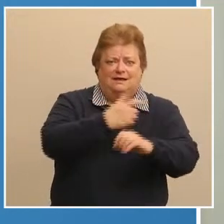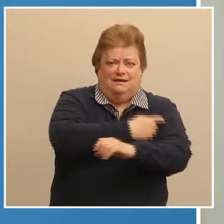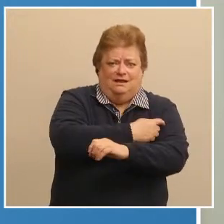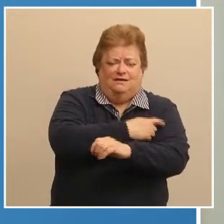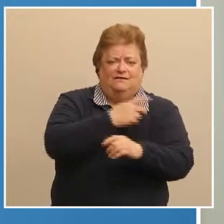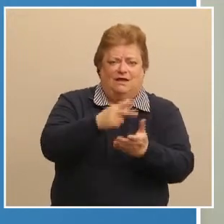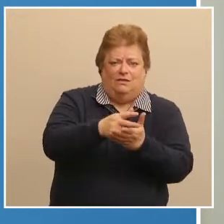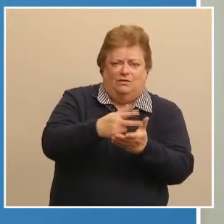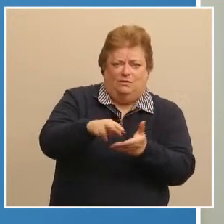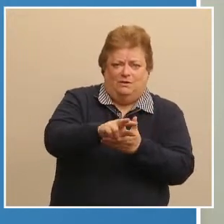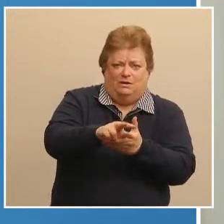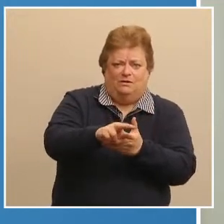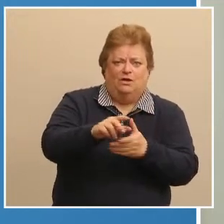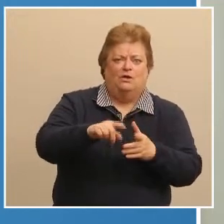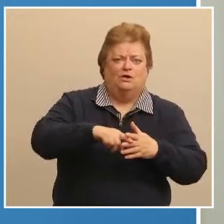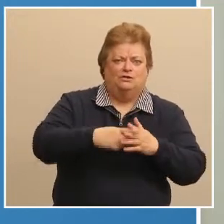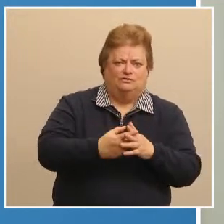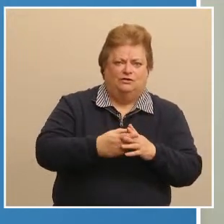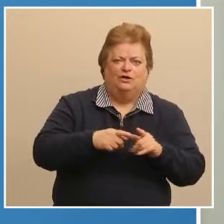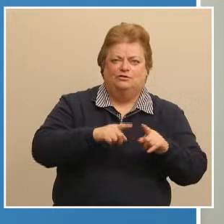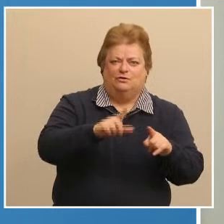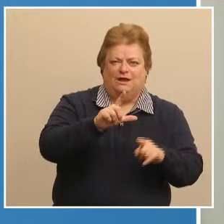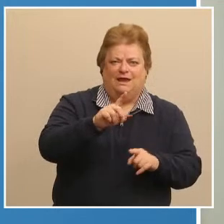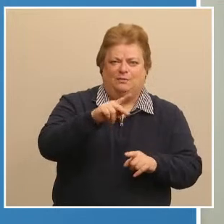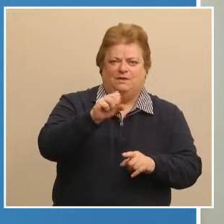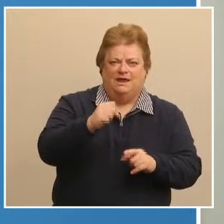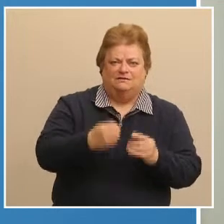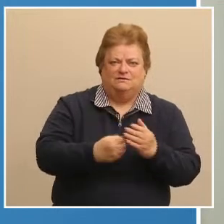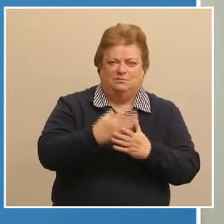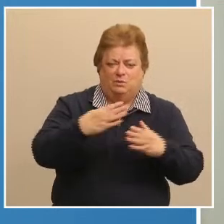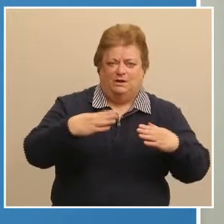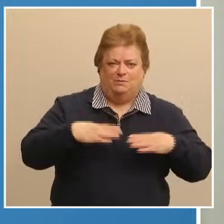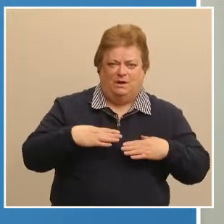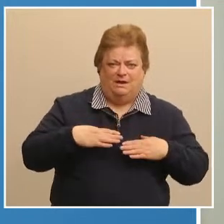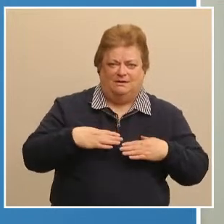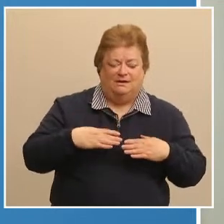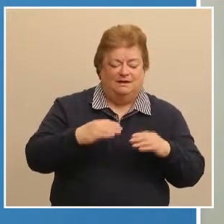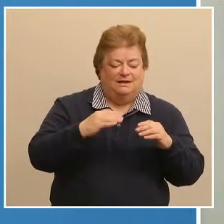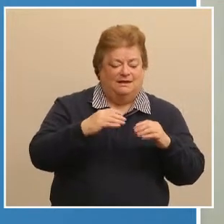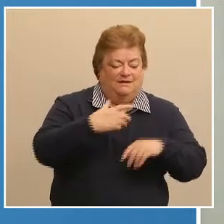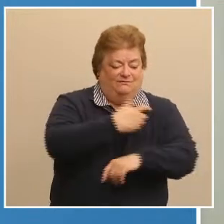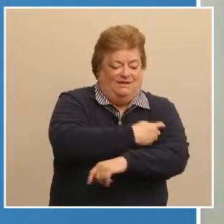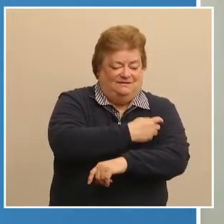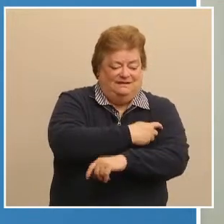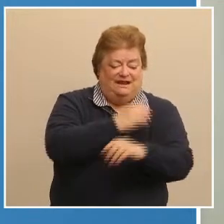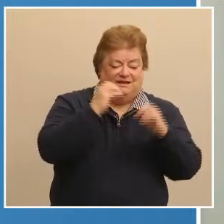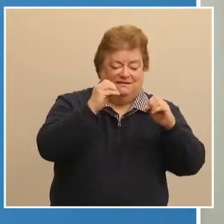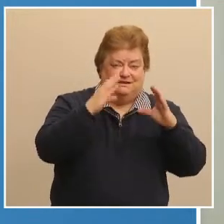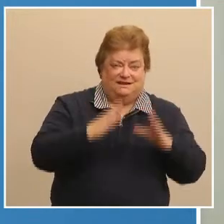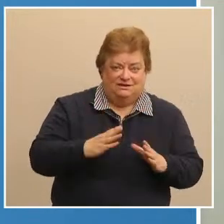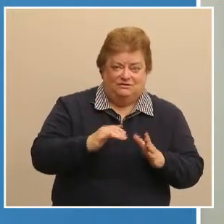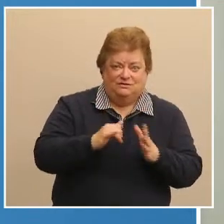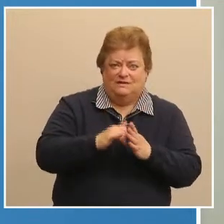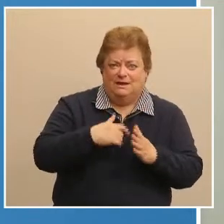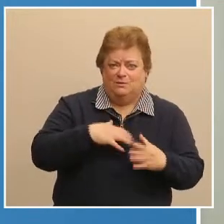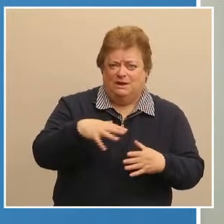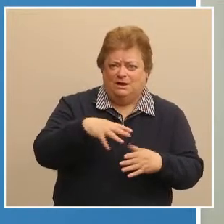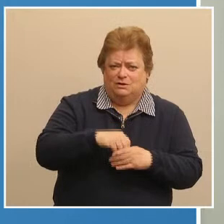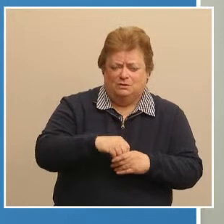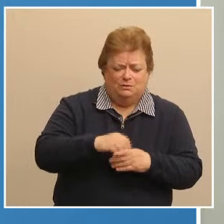now, by the start of LPS spring break. Vaccinating educators, a group we estimate includes more